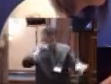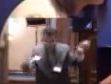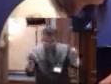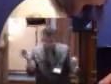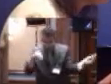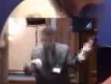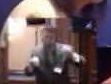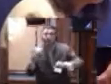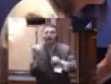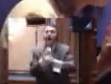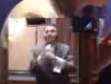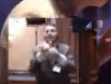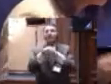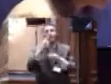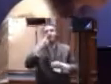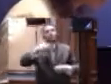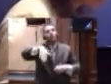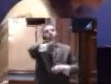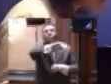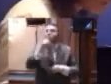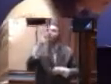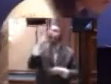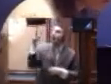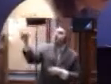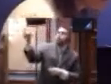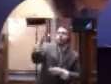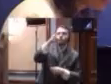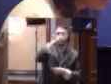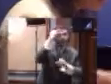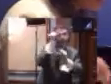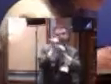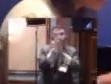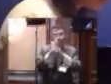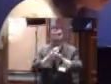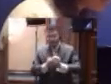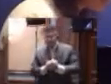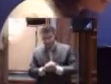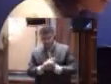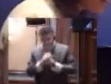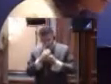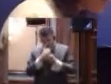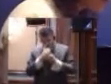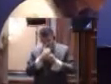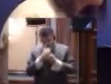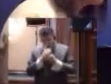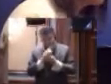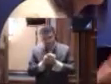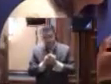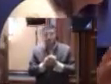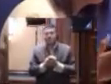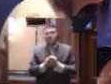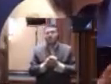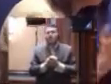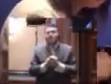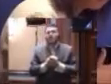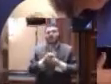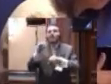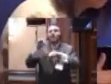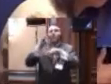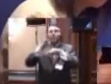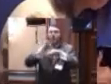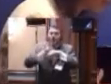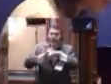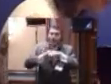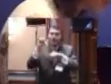the largest liberation movement and the oldest one on the African continent, was contained in the Harare Declaration that